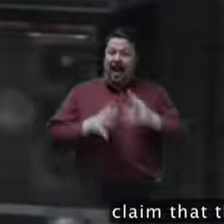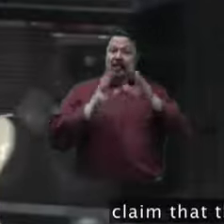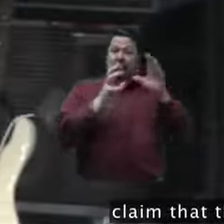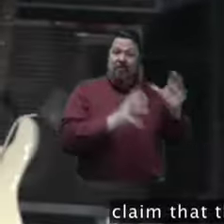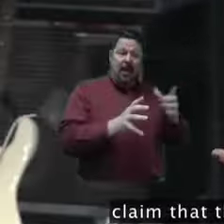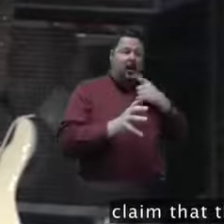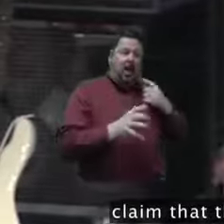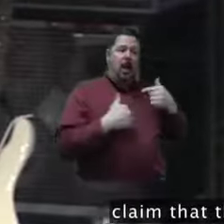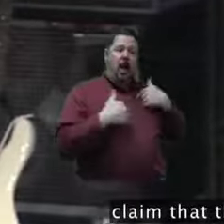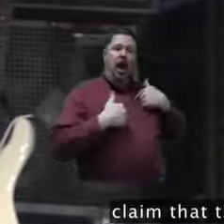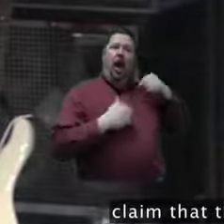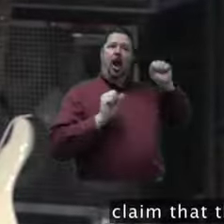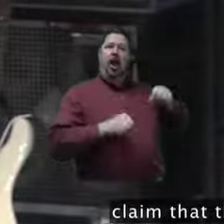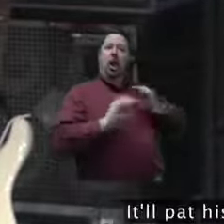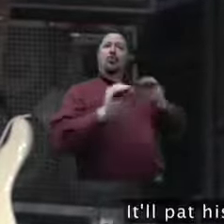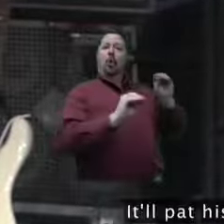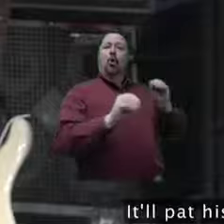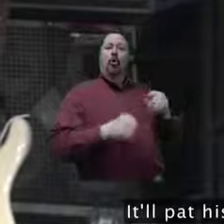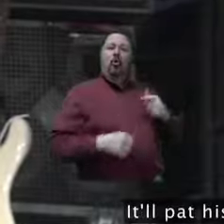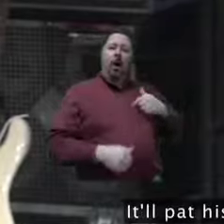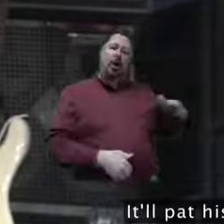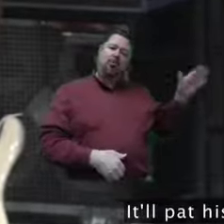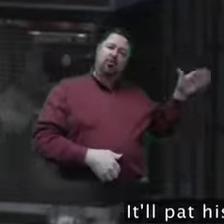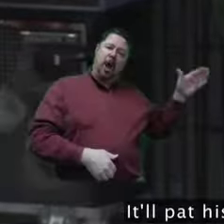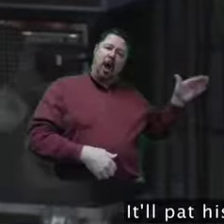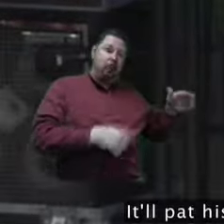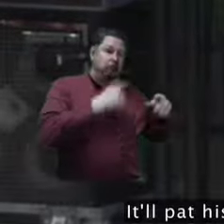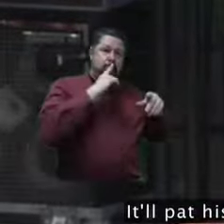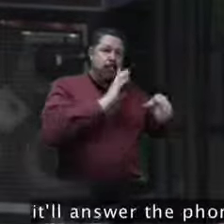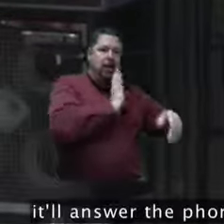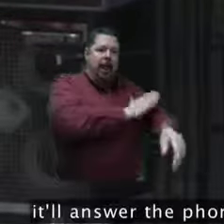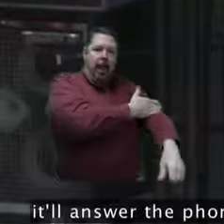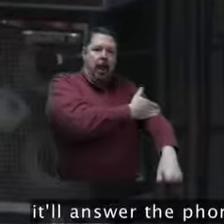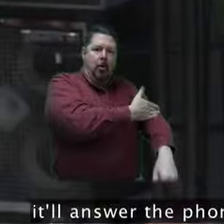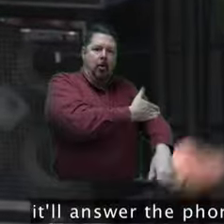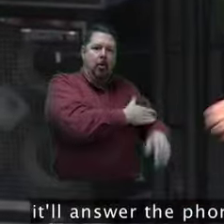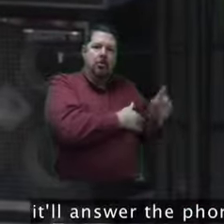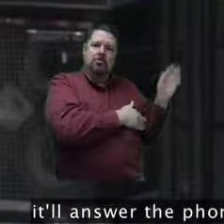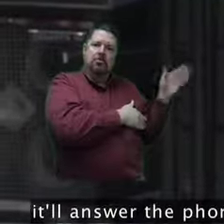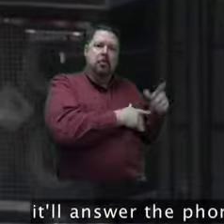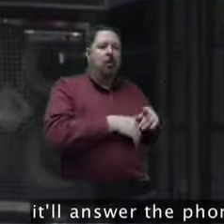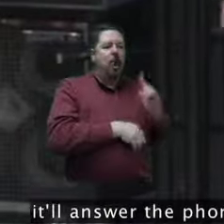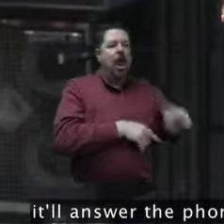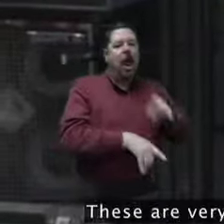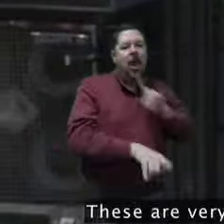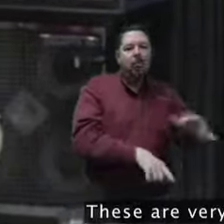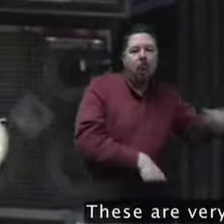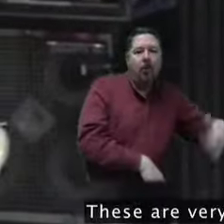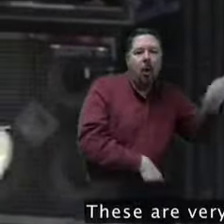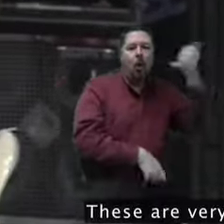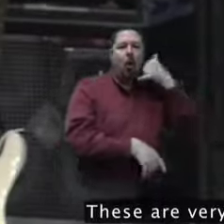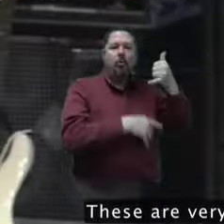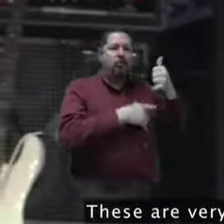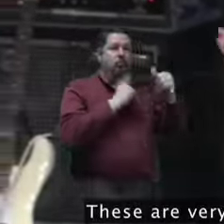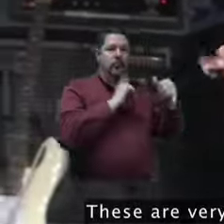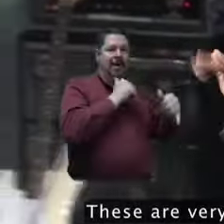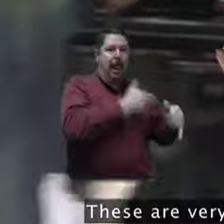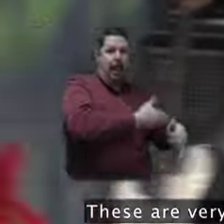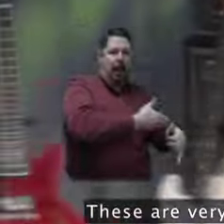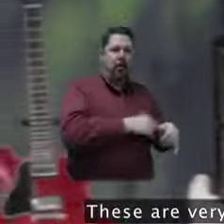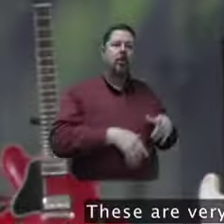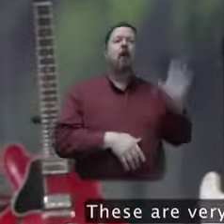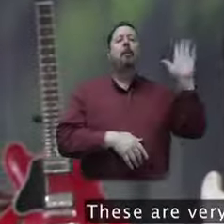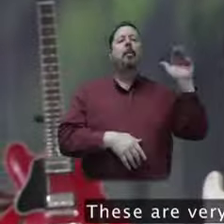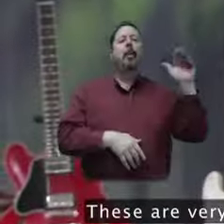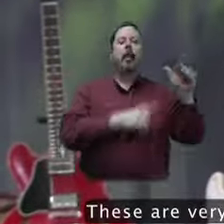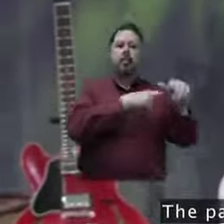claim that they can move the phantom. It'll pat his brother on the shoulder. It'll answer the phone when it rings. It'll wave goodbye. These are very compelling,